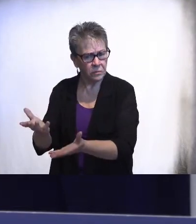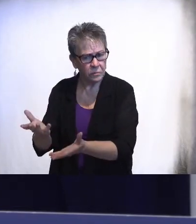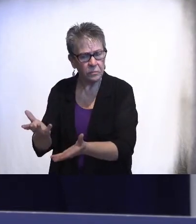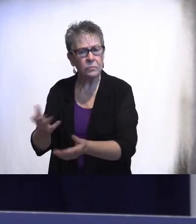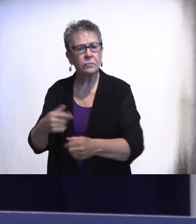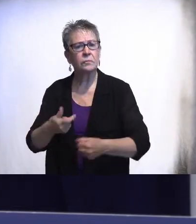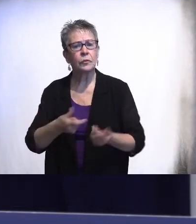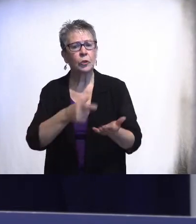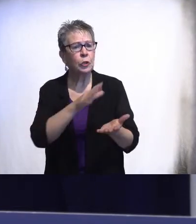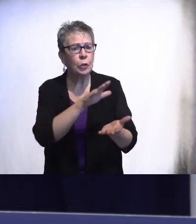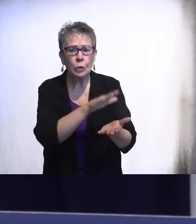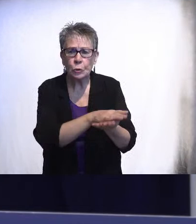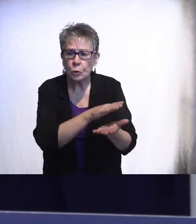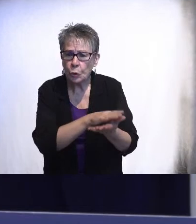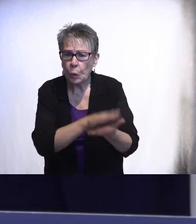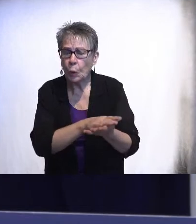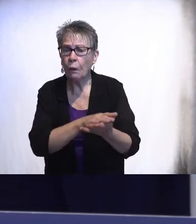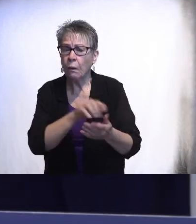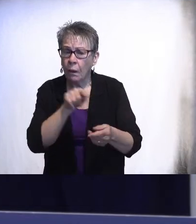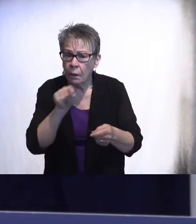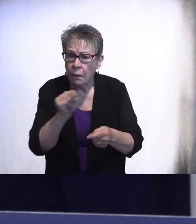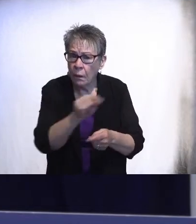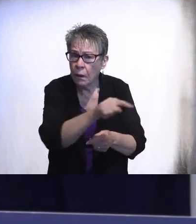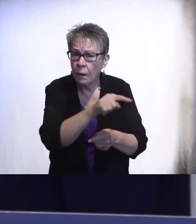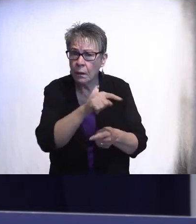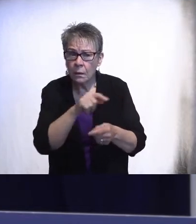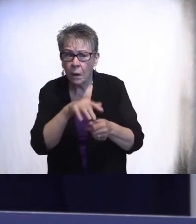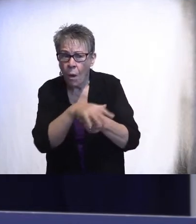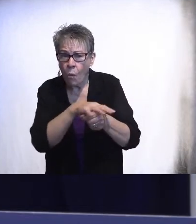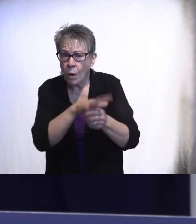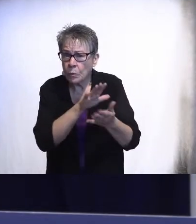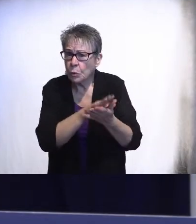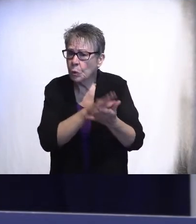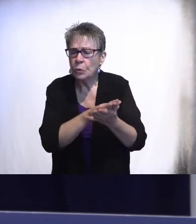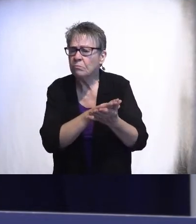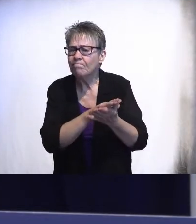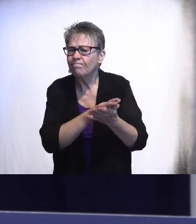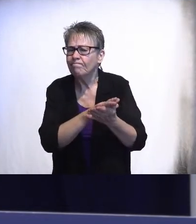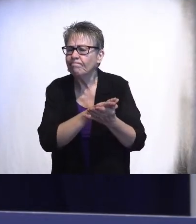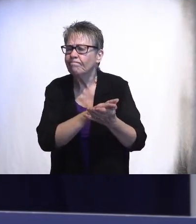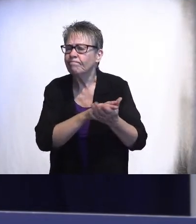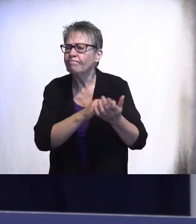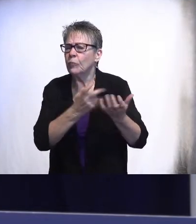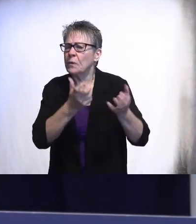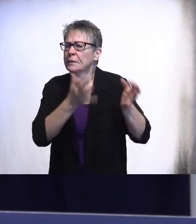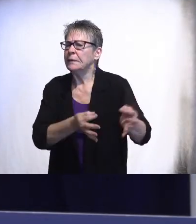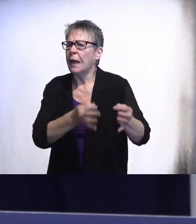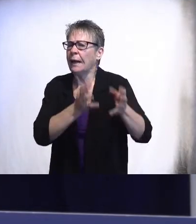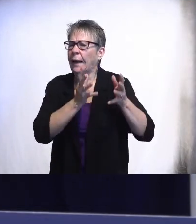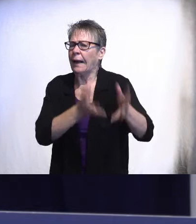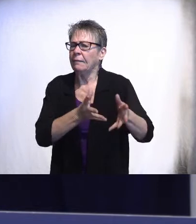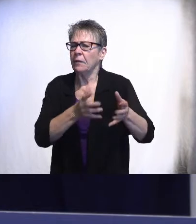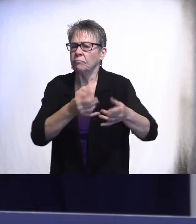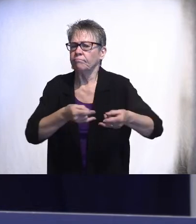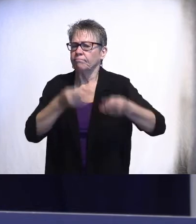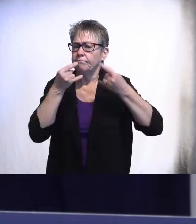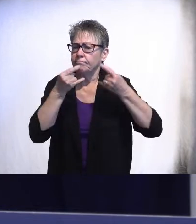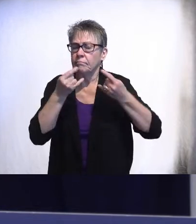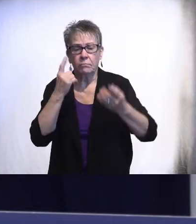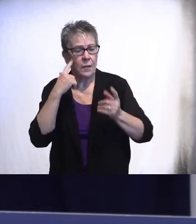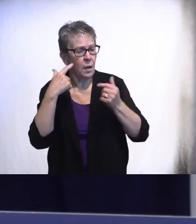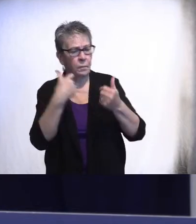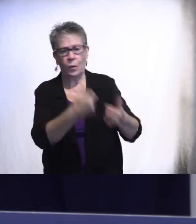March 7th. In the event of a school outbreak, it will be important for the districts to work with the local health department